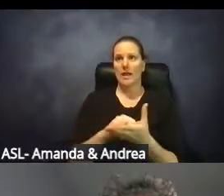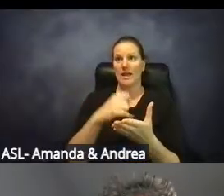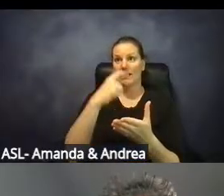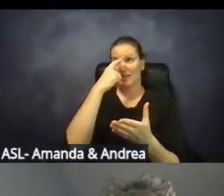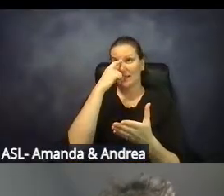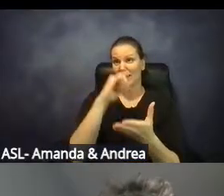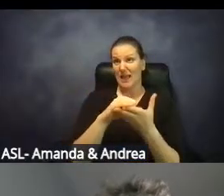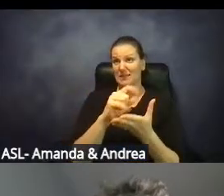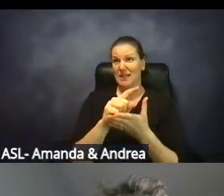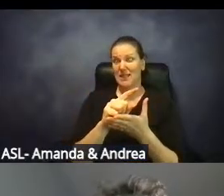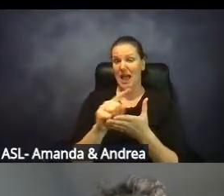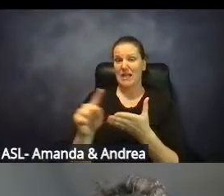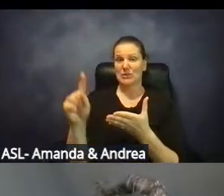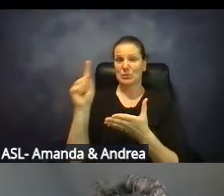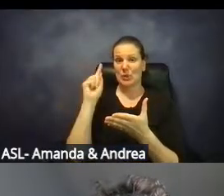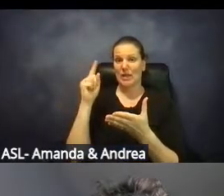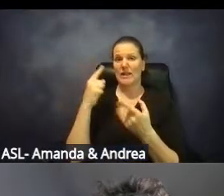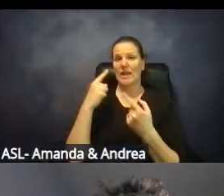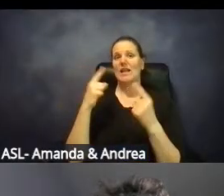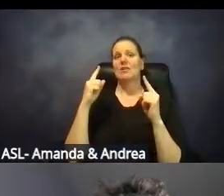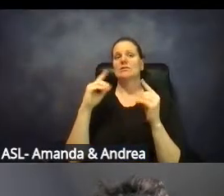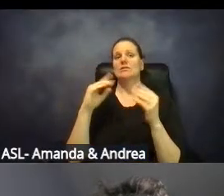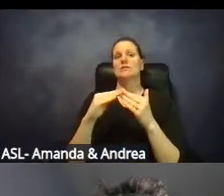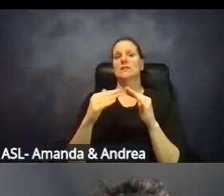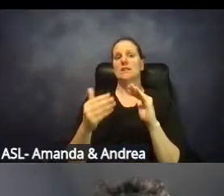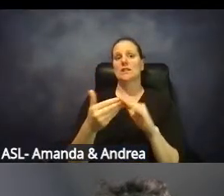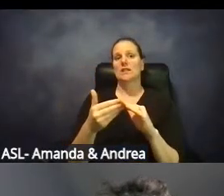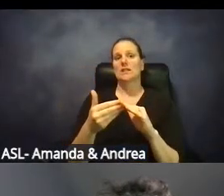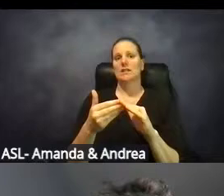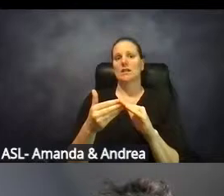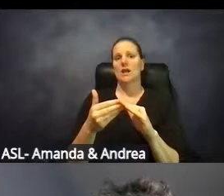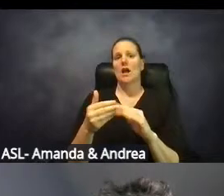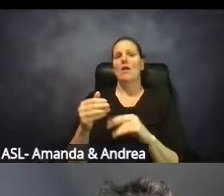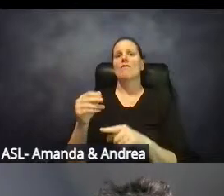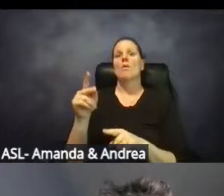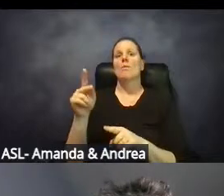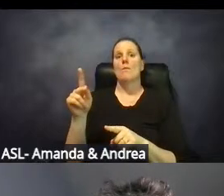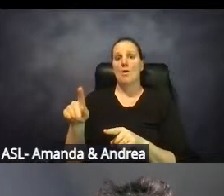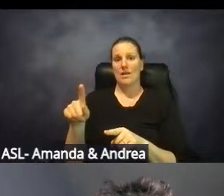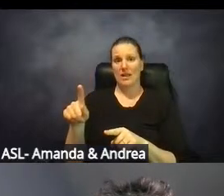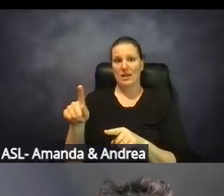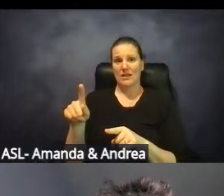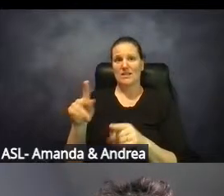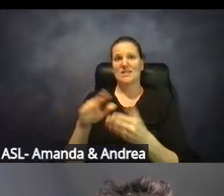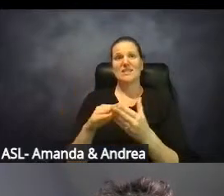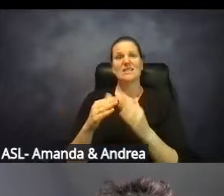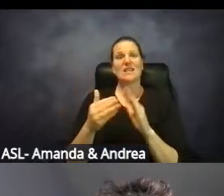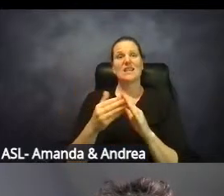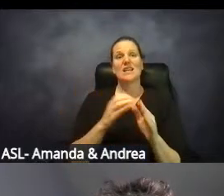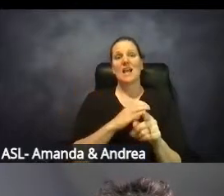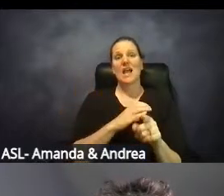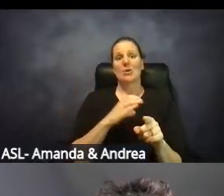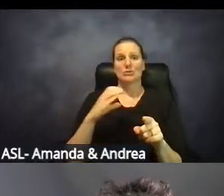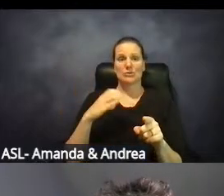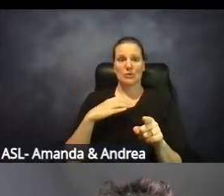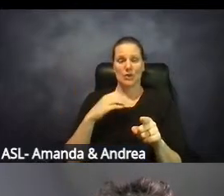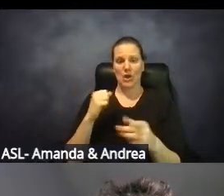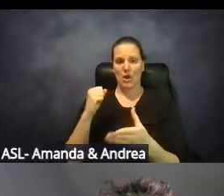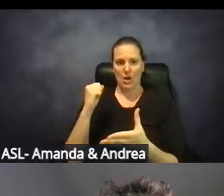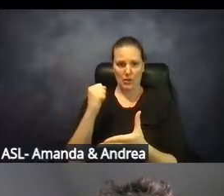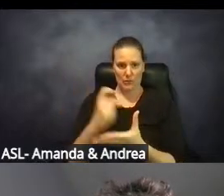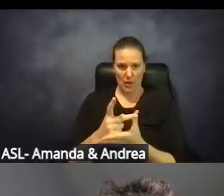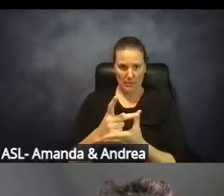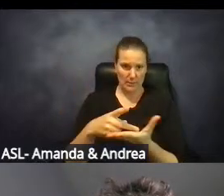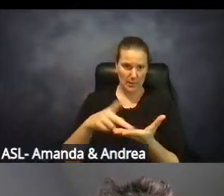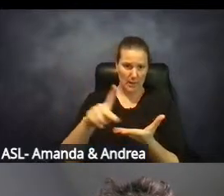last week they announced the city appointment, a City of Portland City Council authorized the